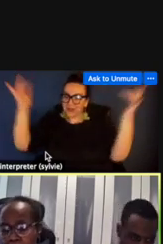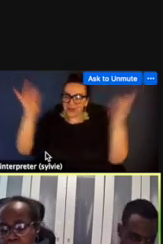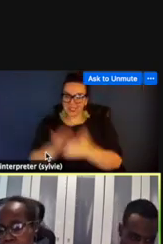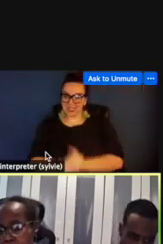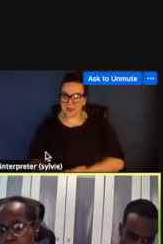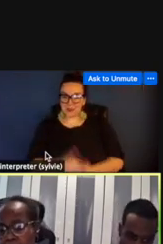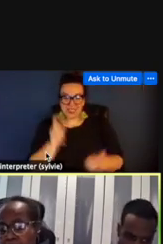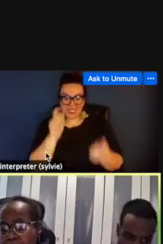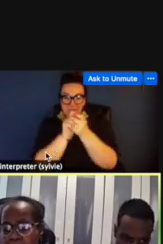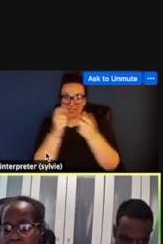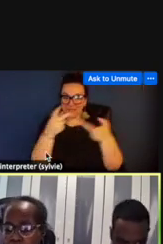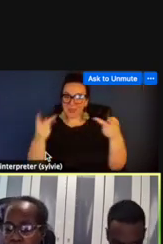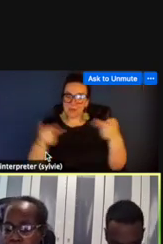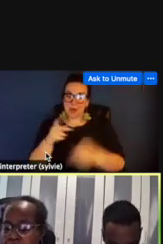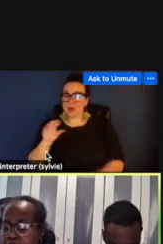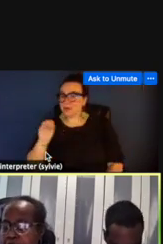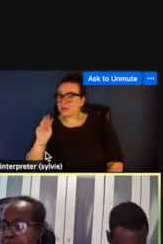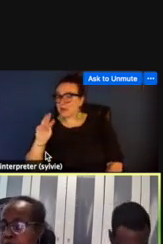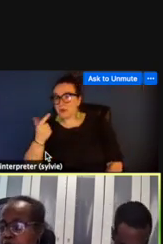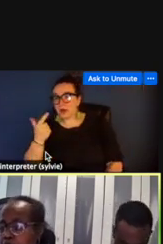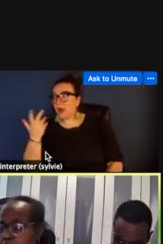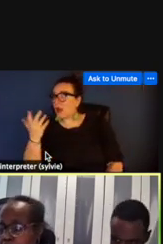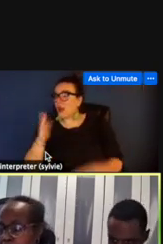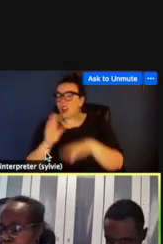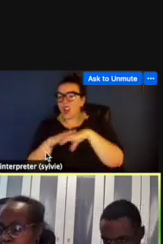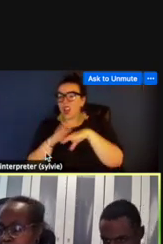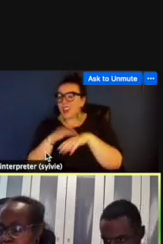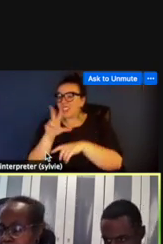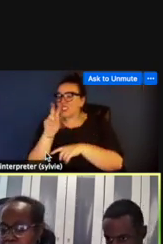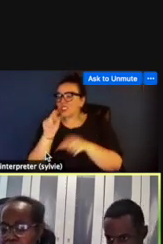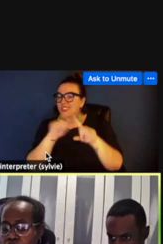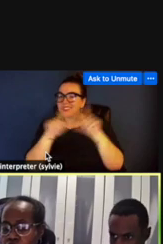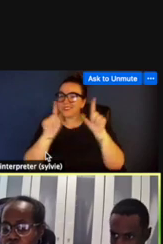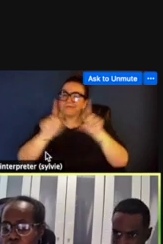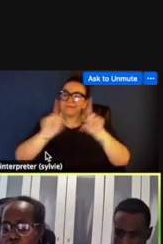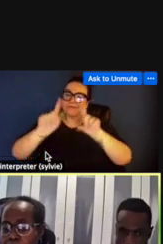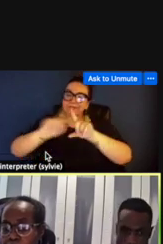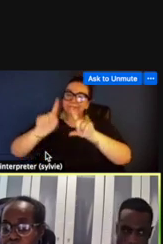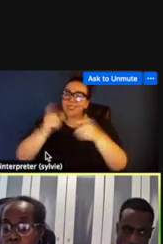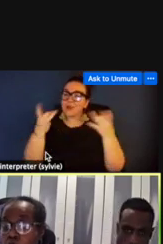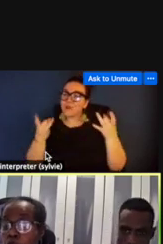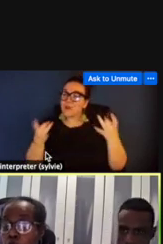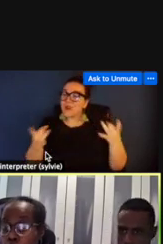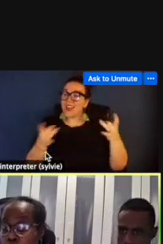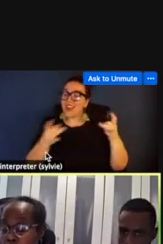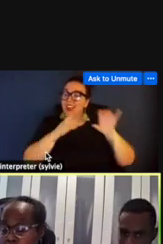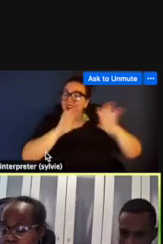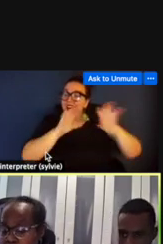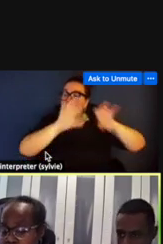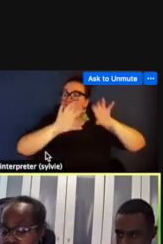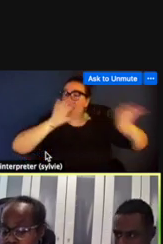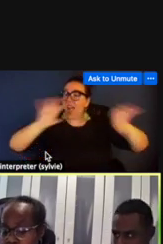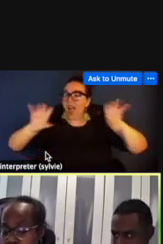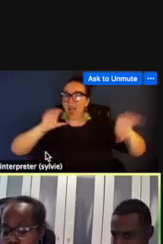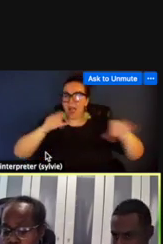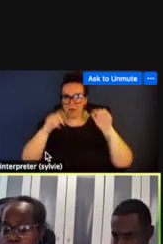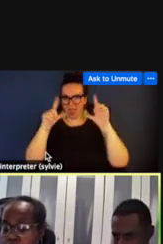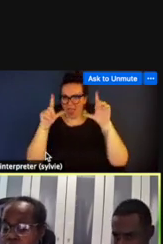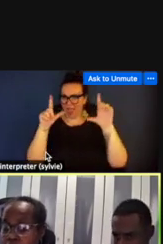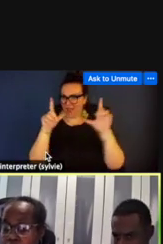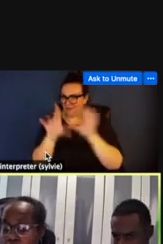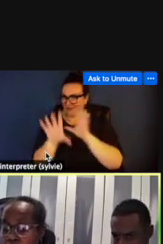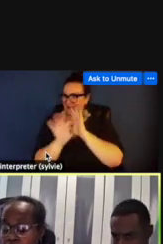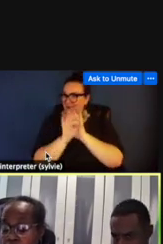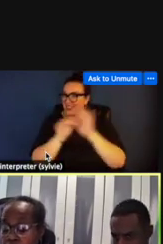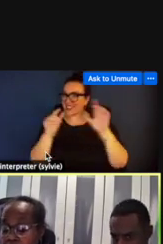goodness, I'm going to say at least 30 different types of Buddha. And this is just one because it was so large. I selected this